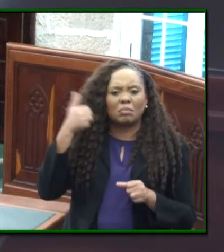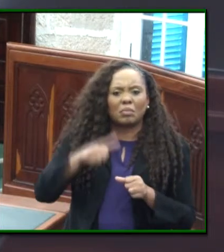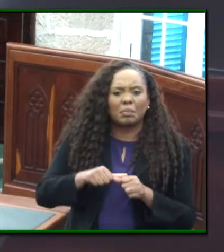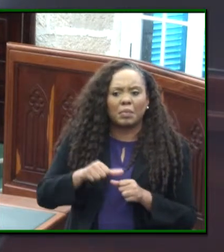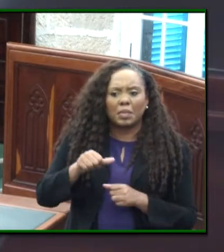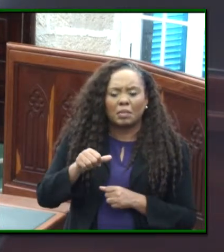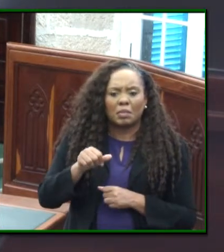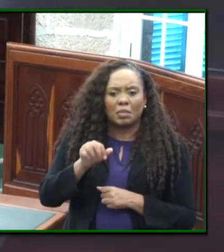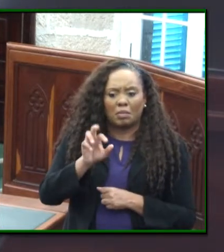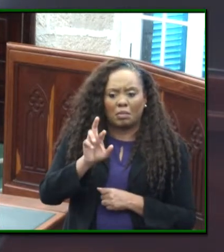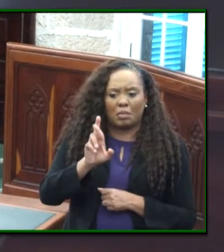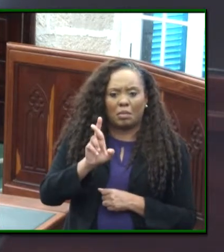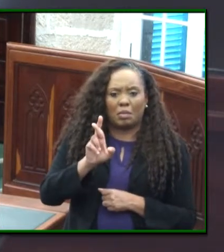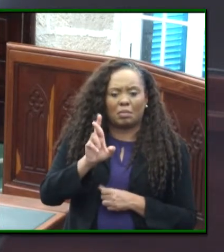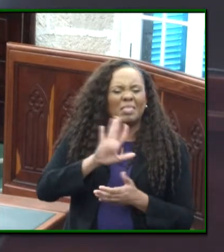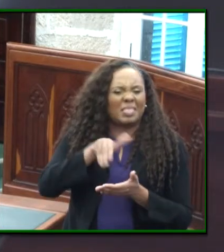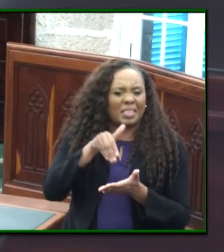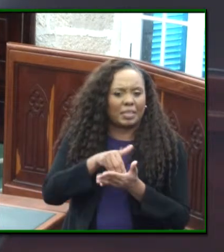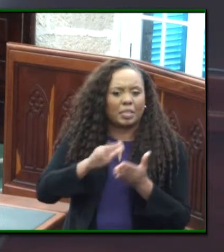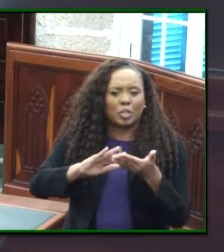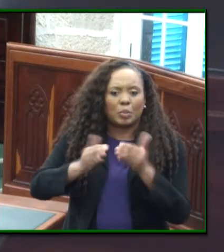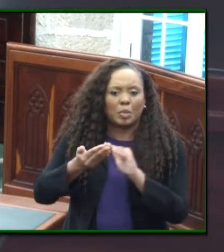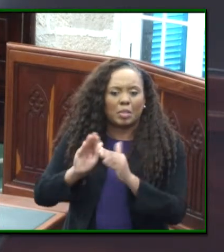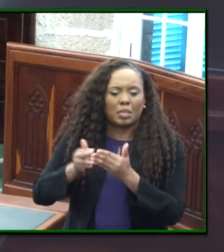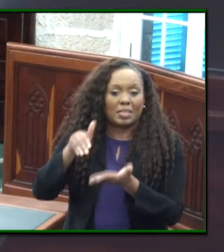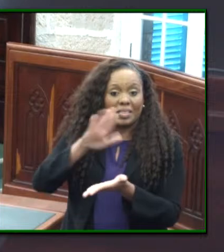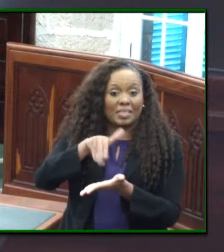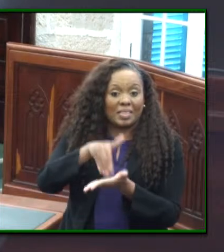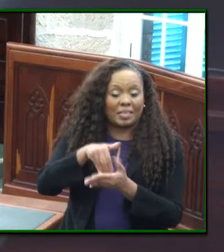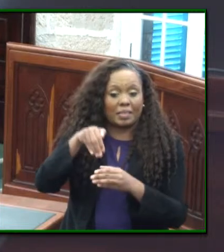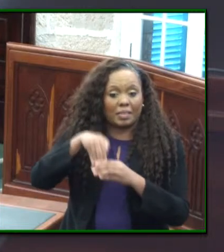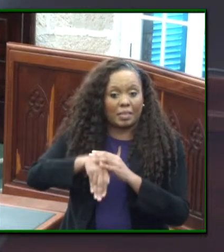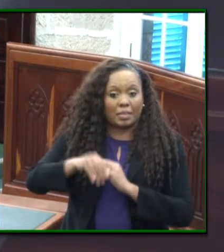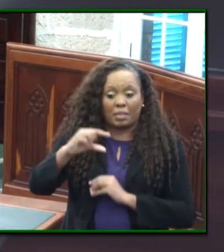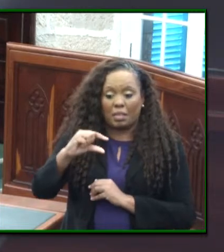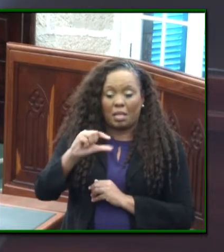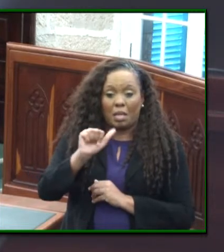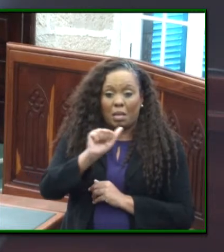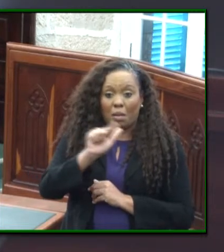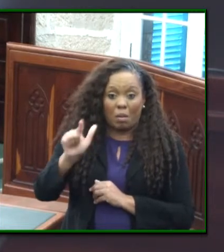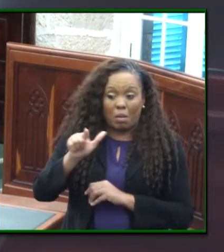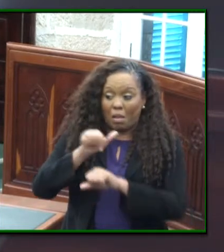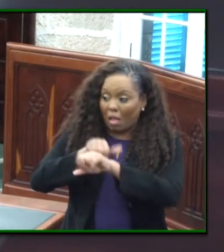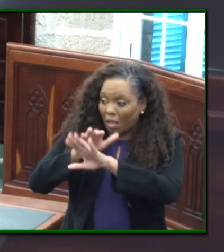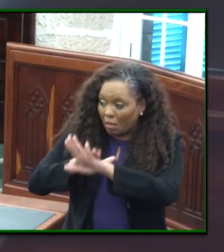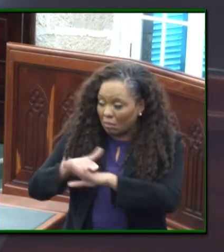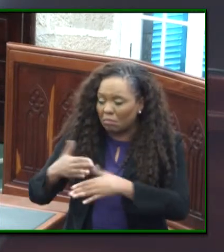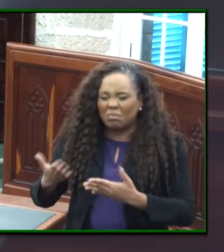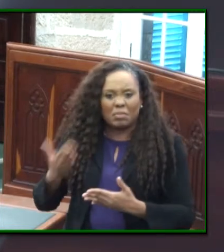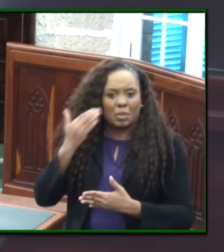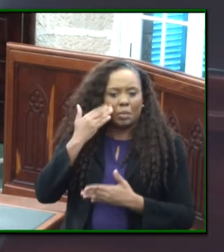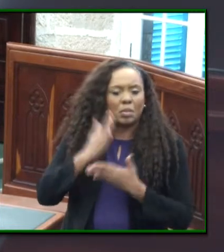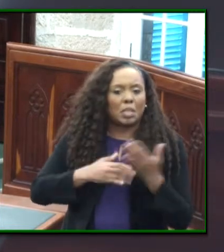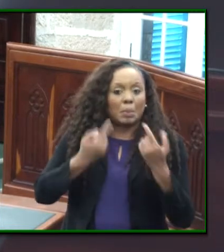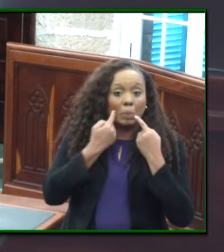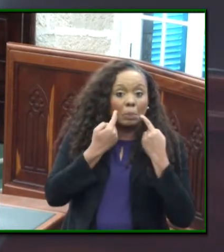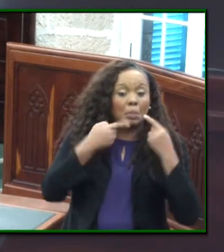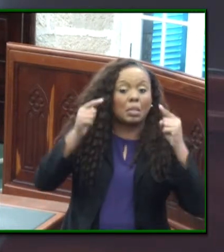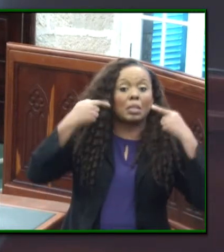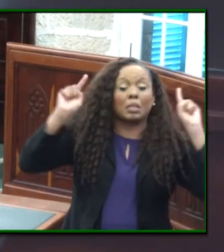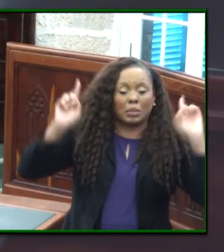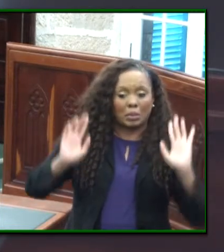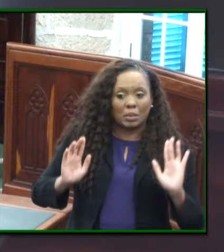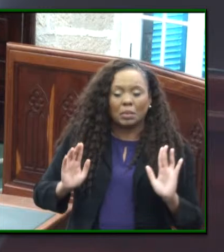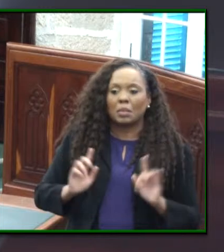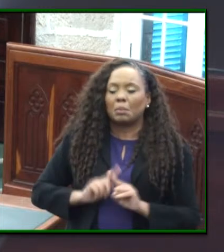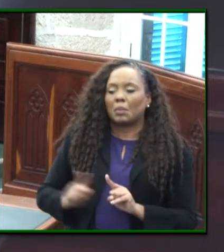going fine as far as we are concerned. So there are successes in some locations, some areas,